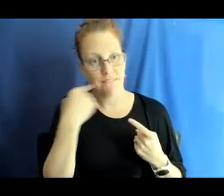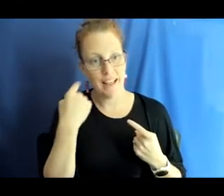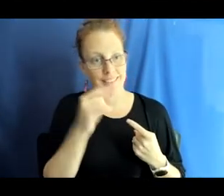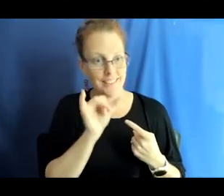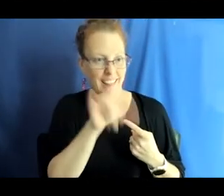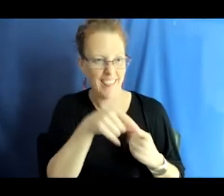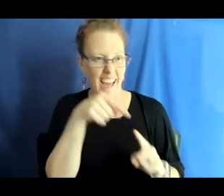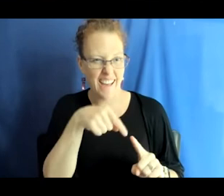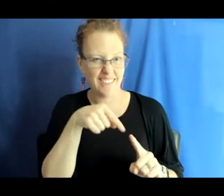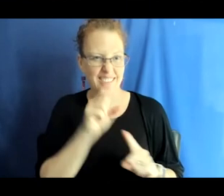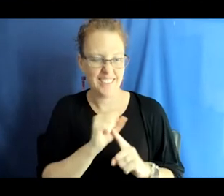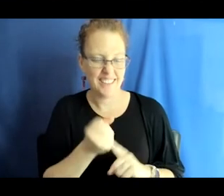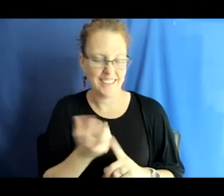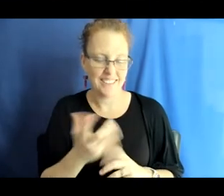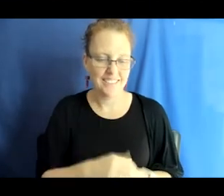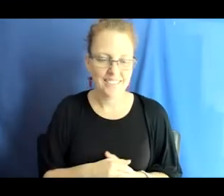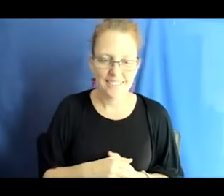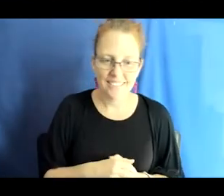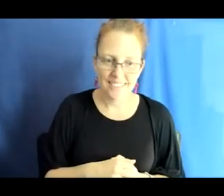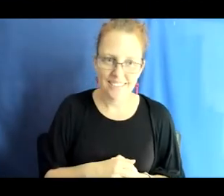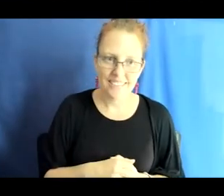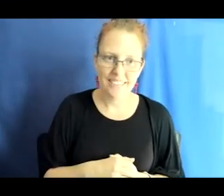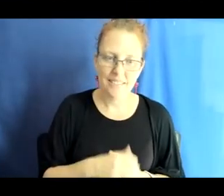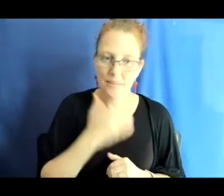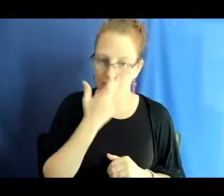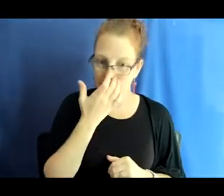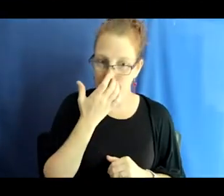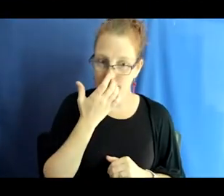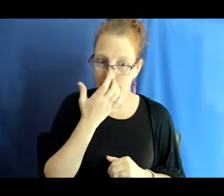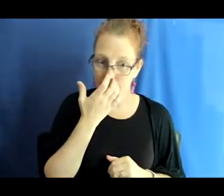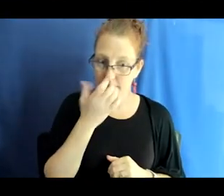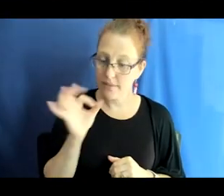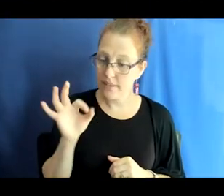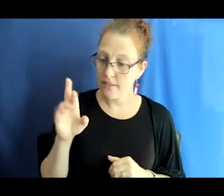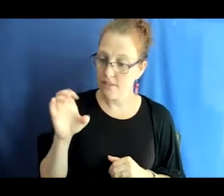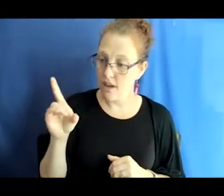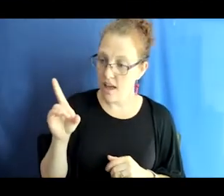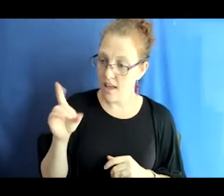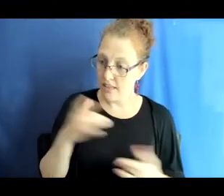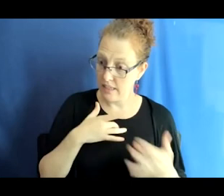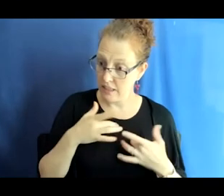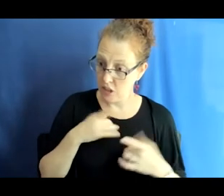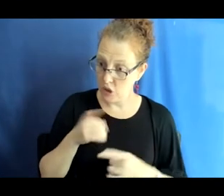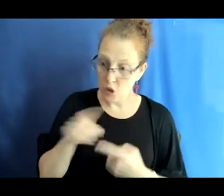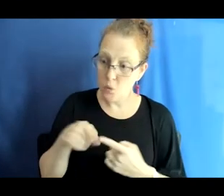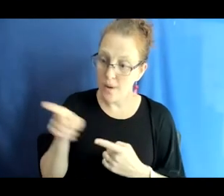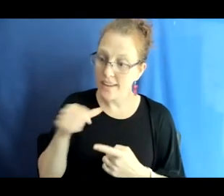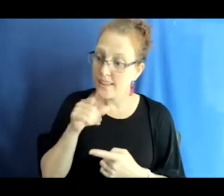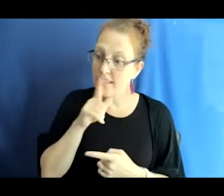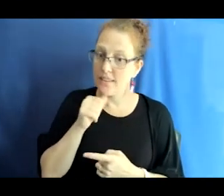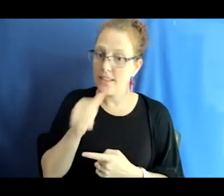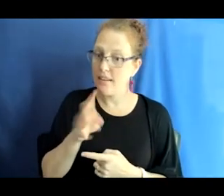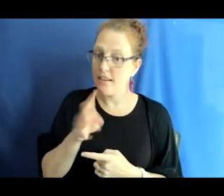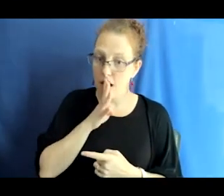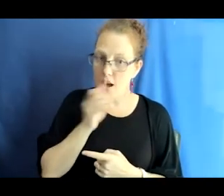returning. Yeah. And did that worry you, Fred, when he didn't say anything? Or could you feel